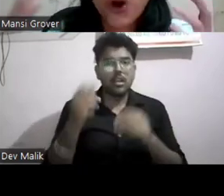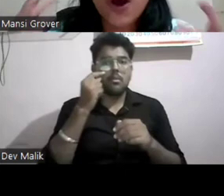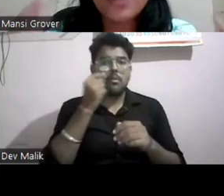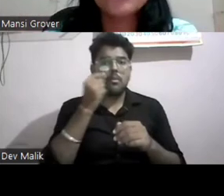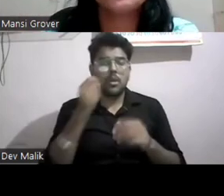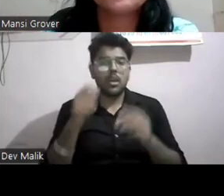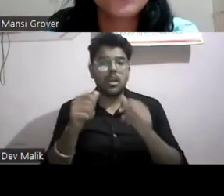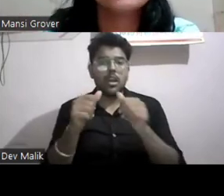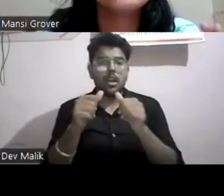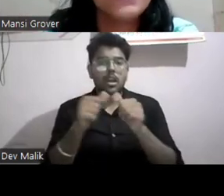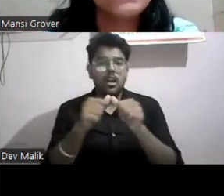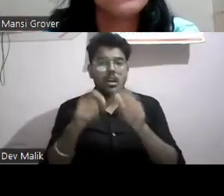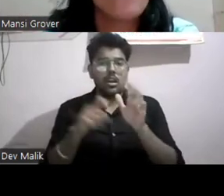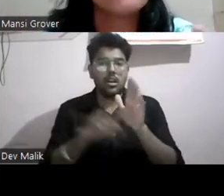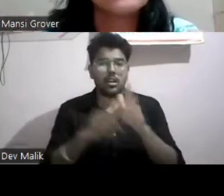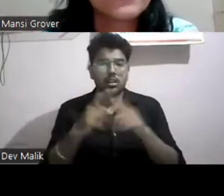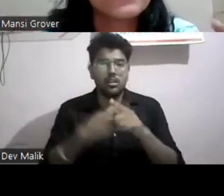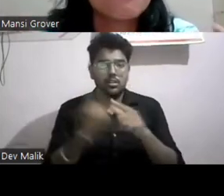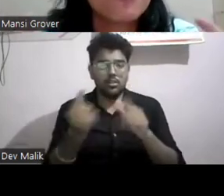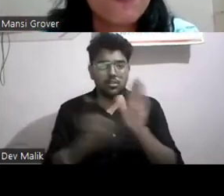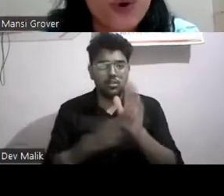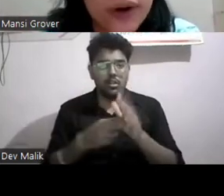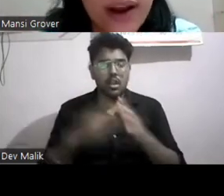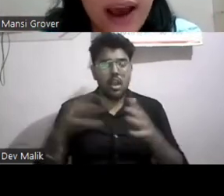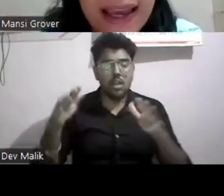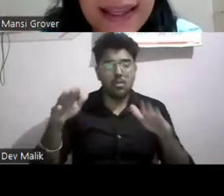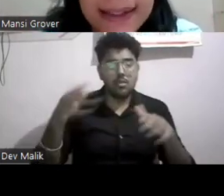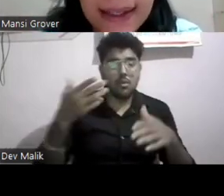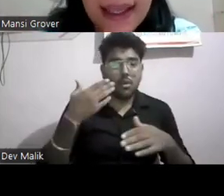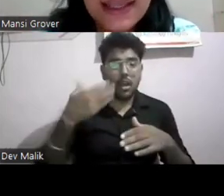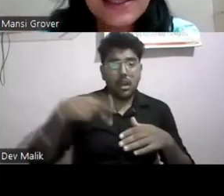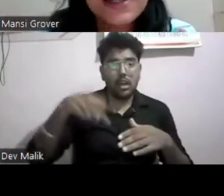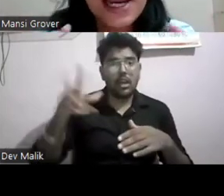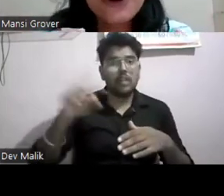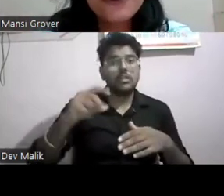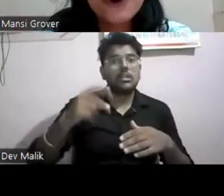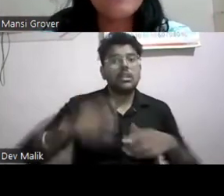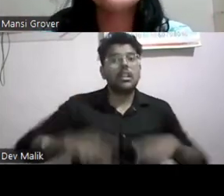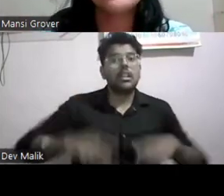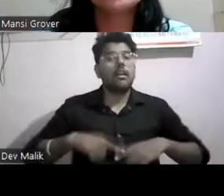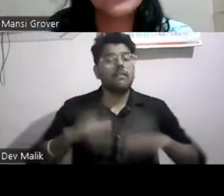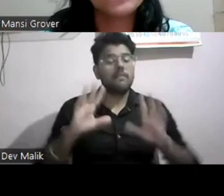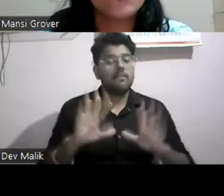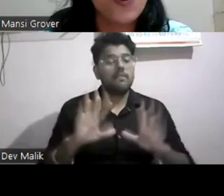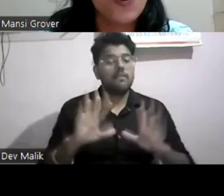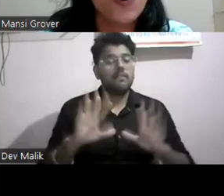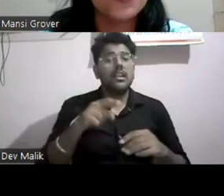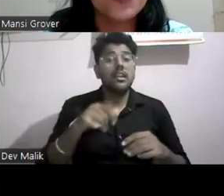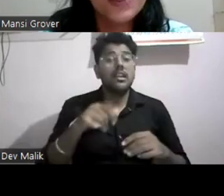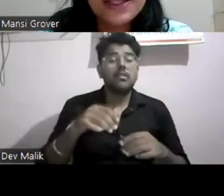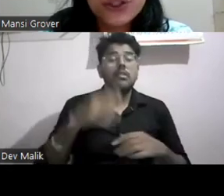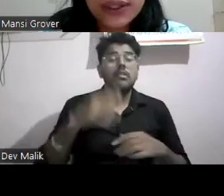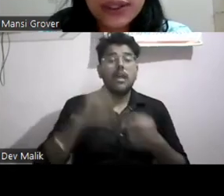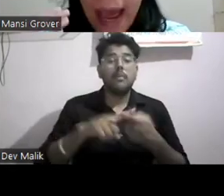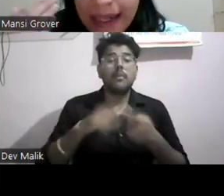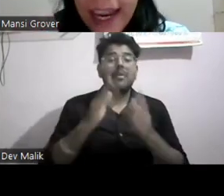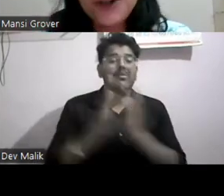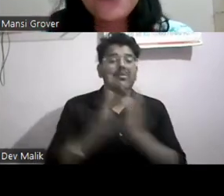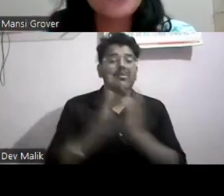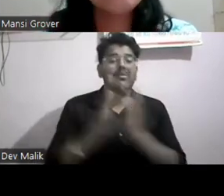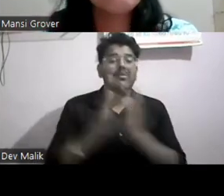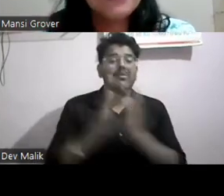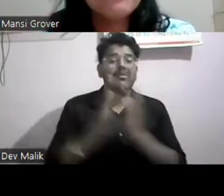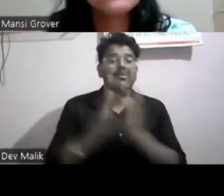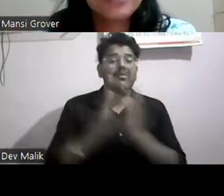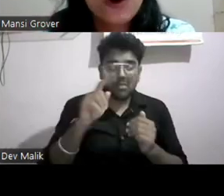you know, because she saw the killing of her sons before her eyes, that kind of trauma that she had gone through. So that kind